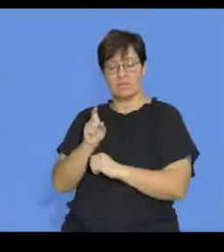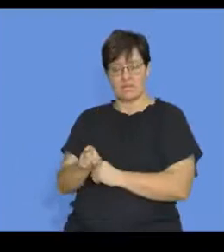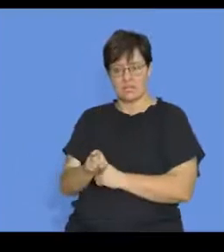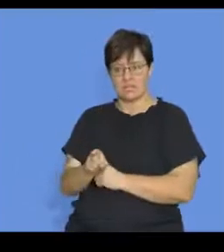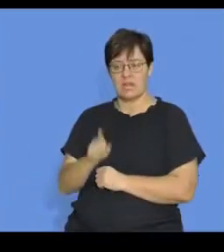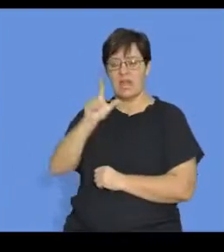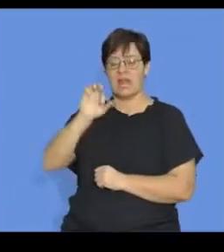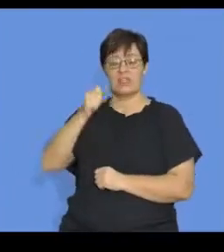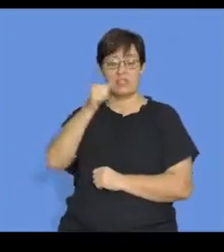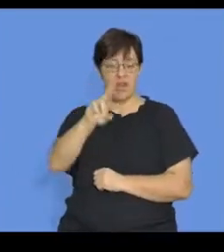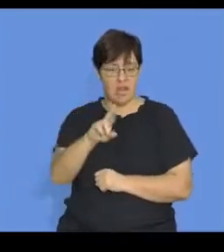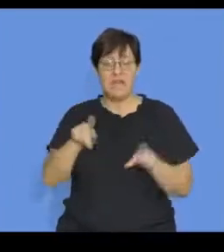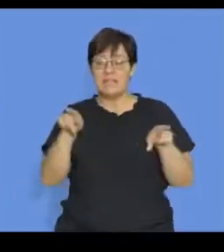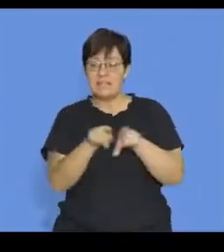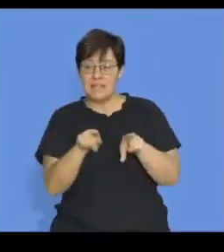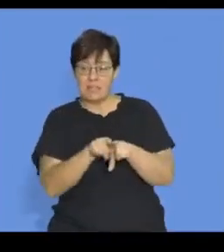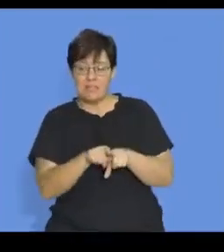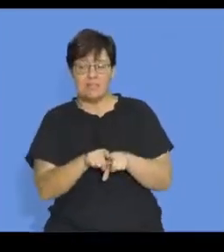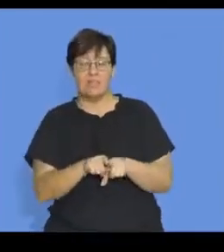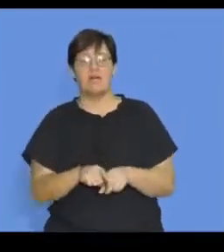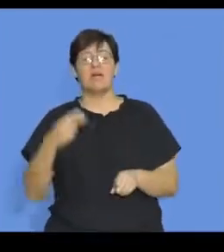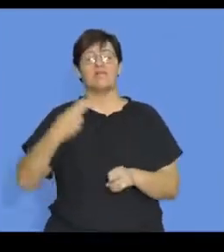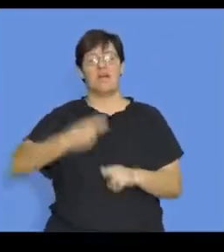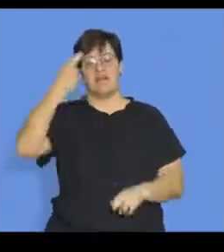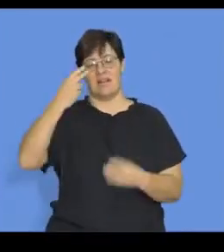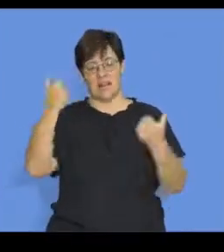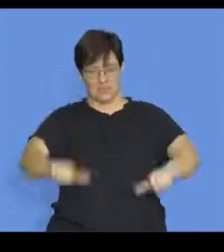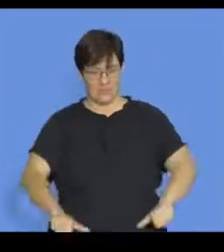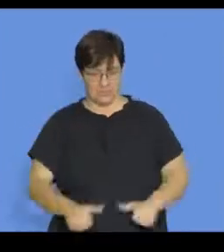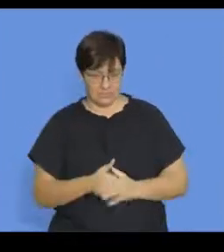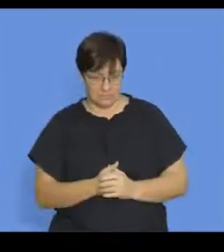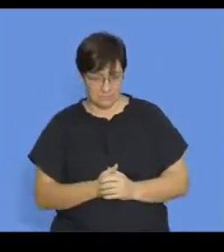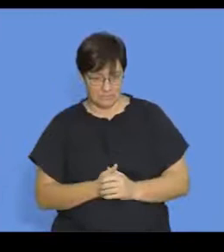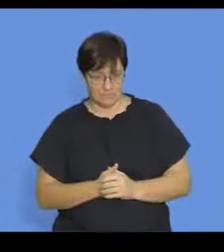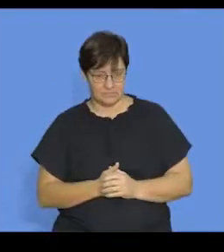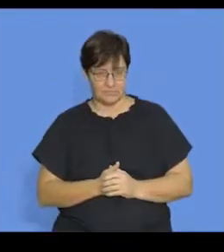on ledgers as well as final accounts.